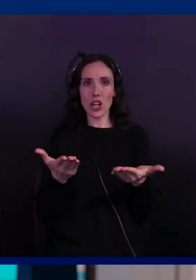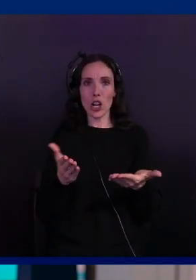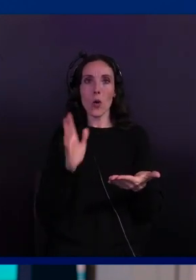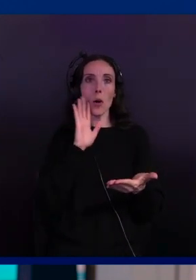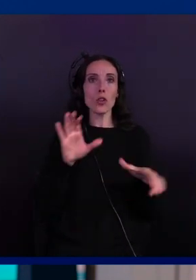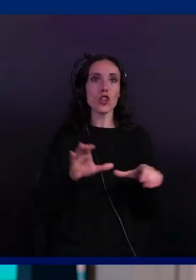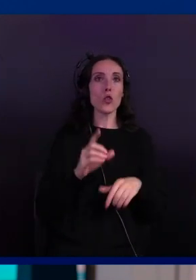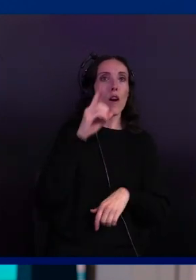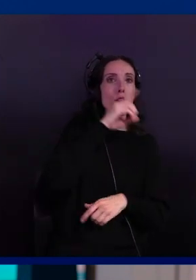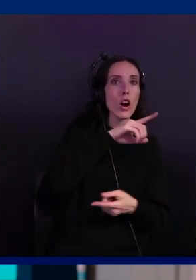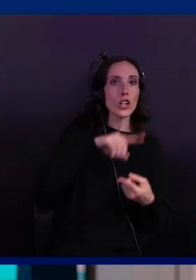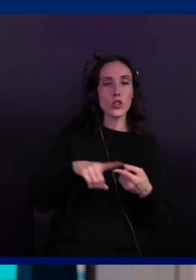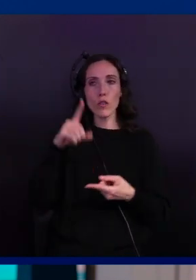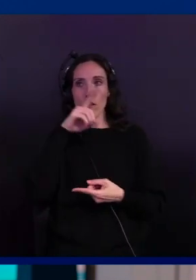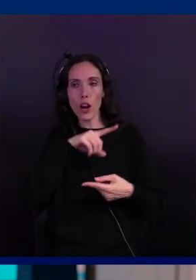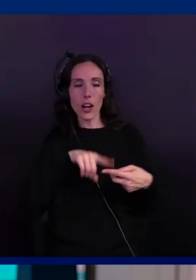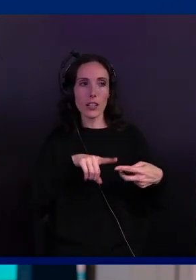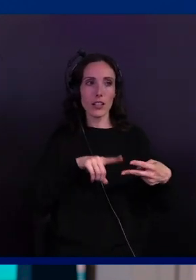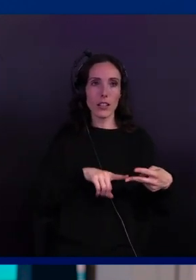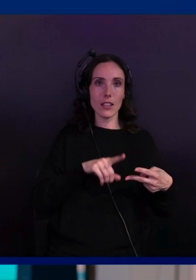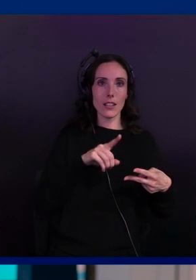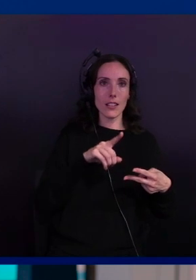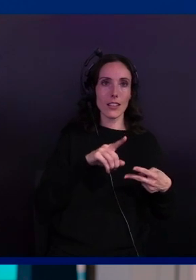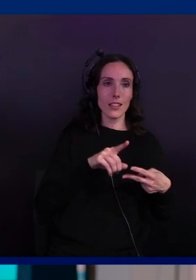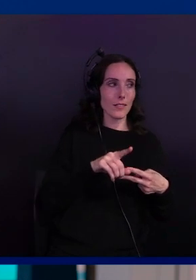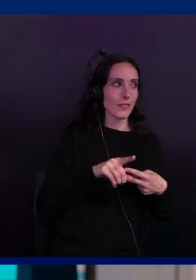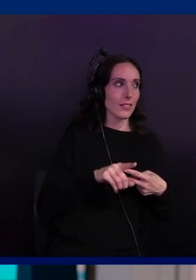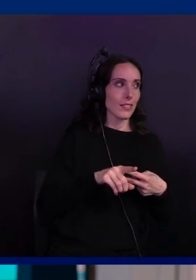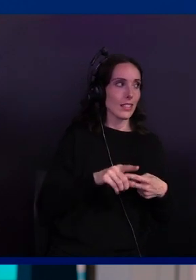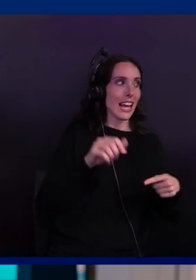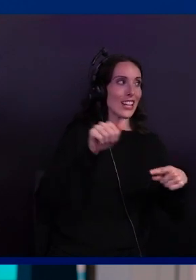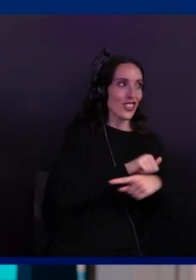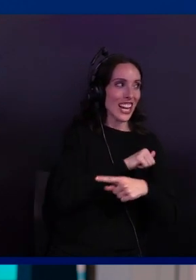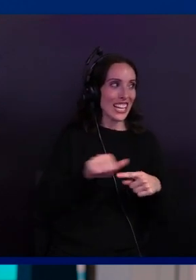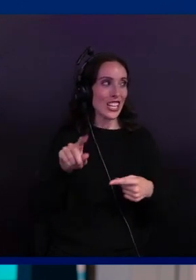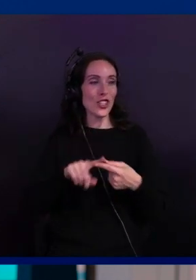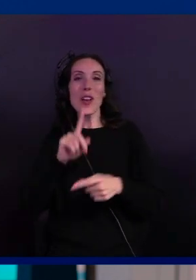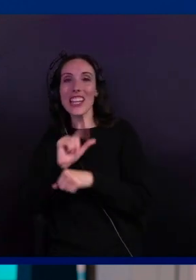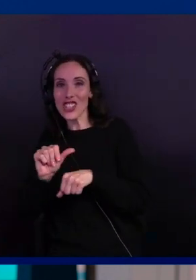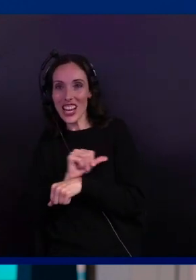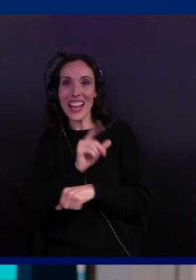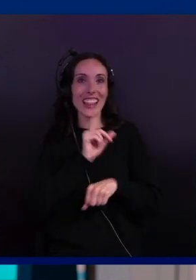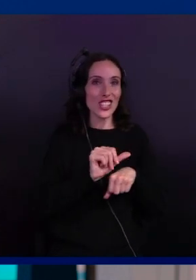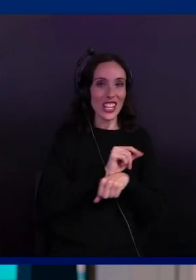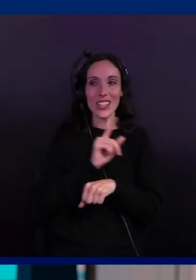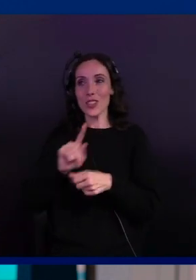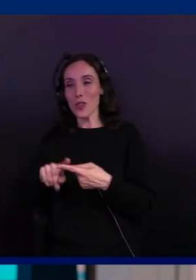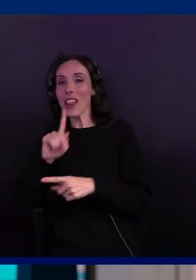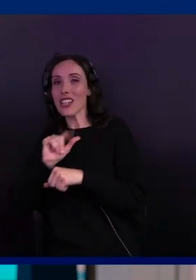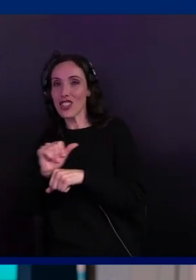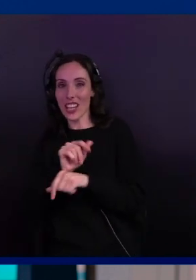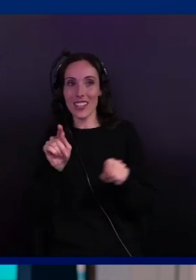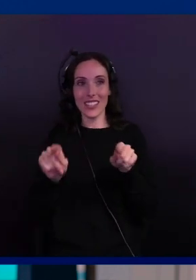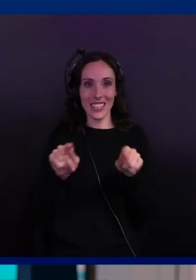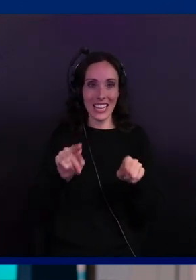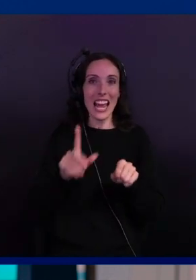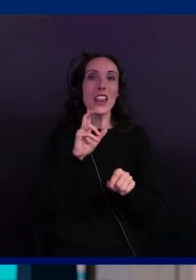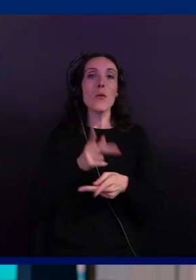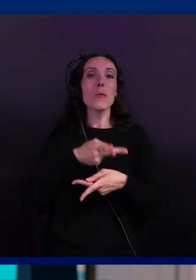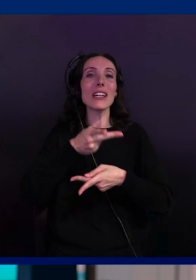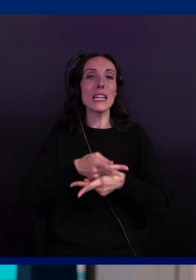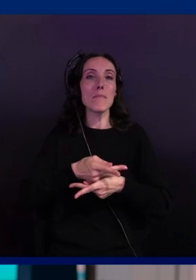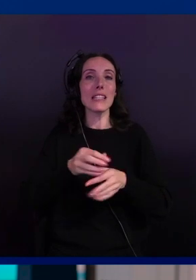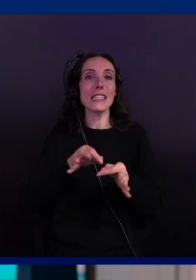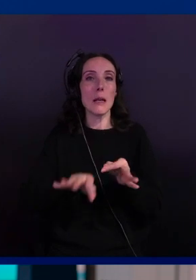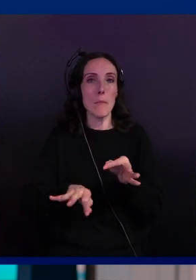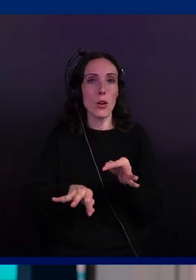fraud, legit to legit. And then you can do like some of other unlabeled event, but we'll keep it for simple. And then here,